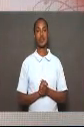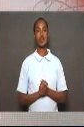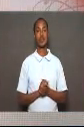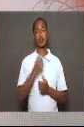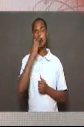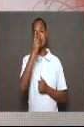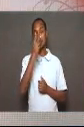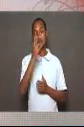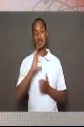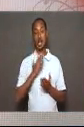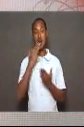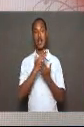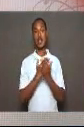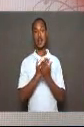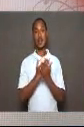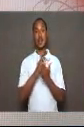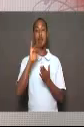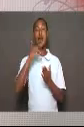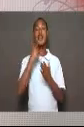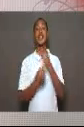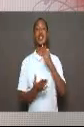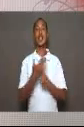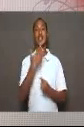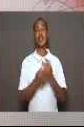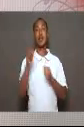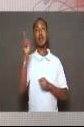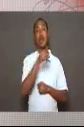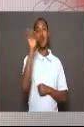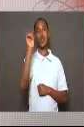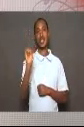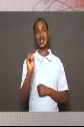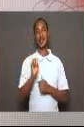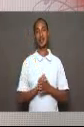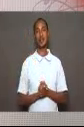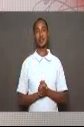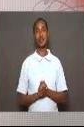move on with our lesson by discussing peroxides.